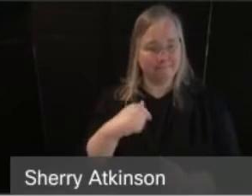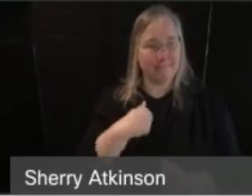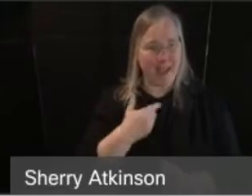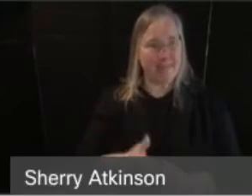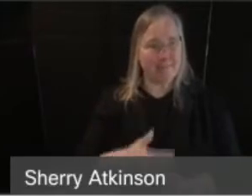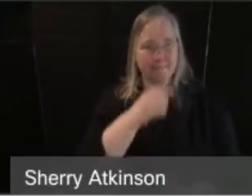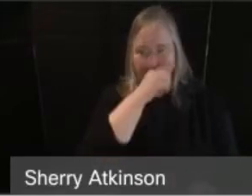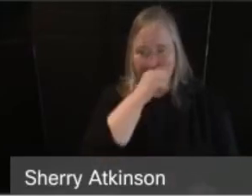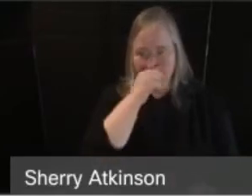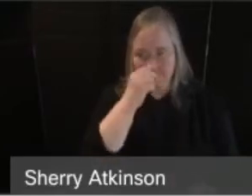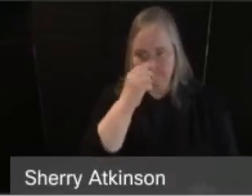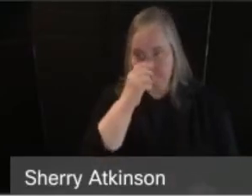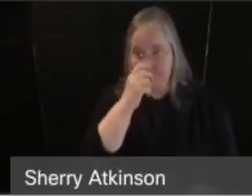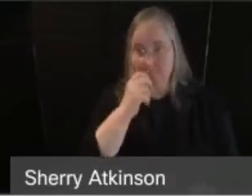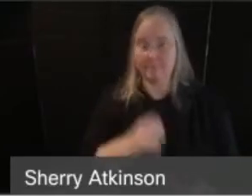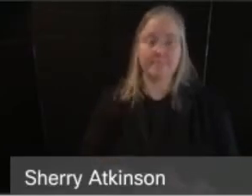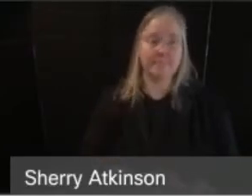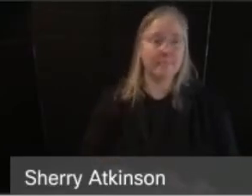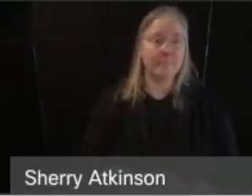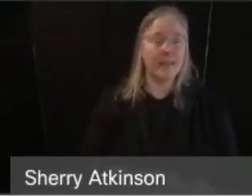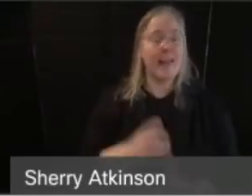Okay. Thank you very much.